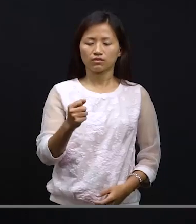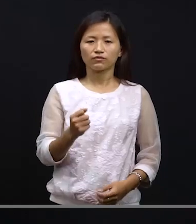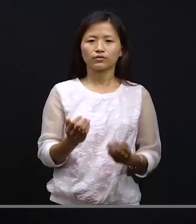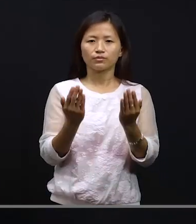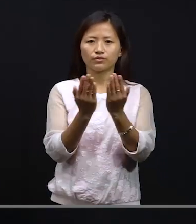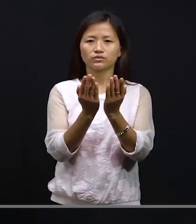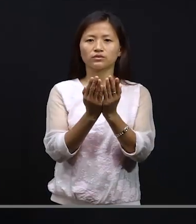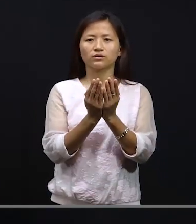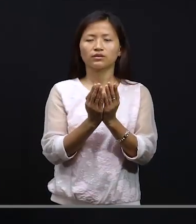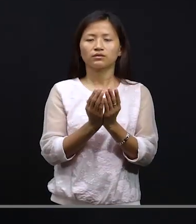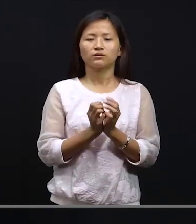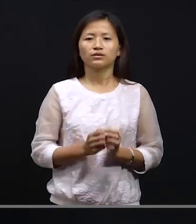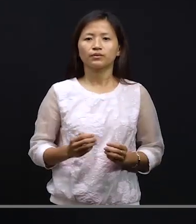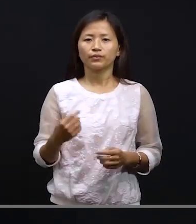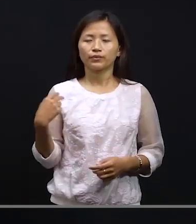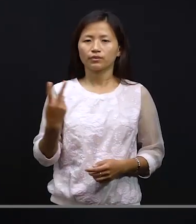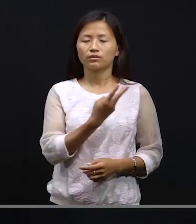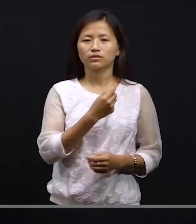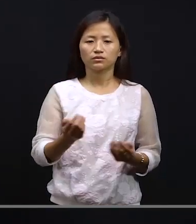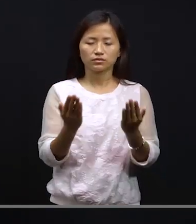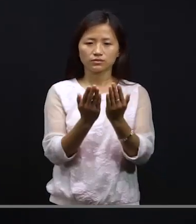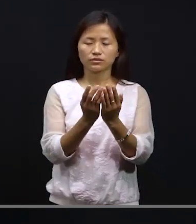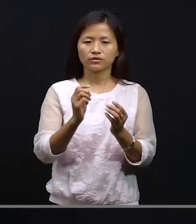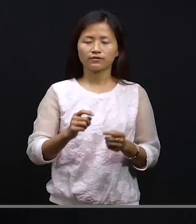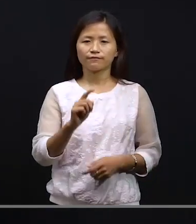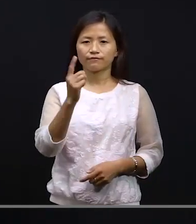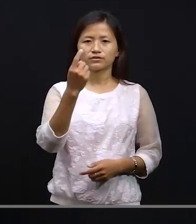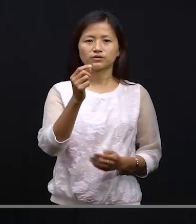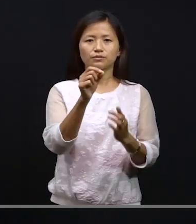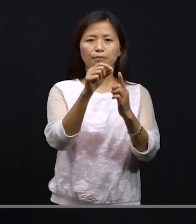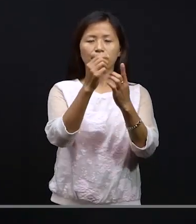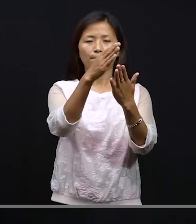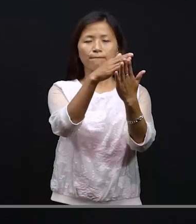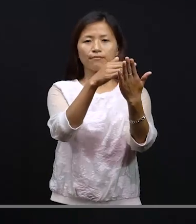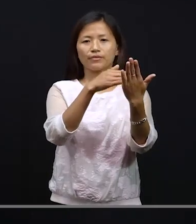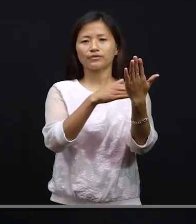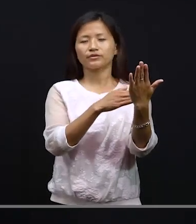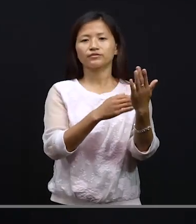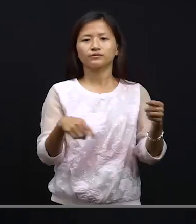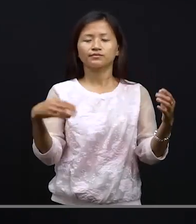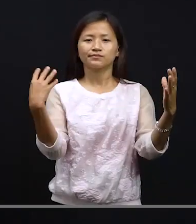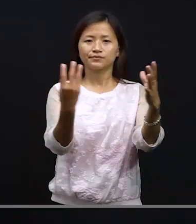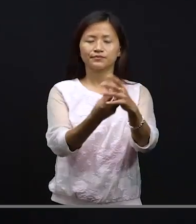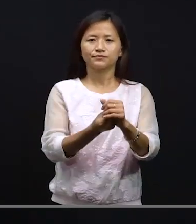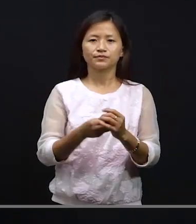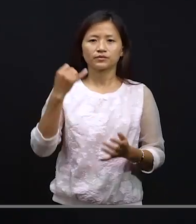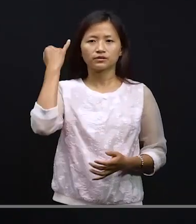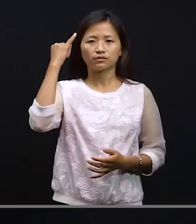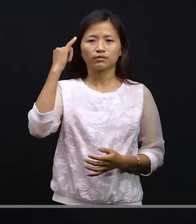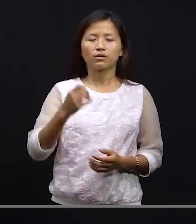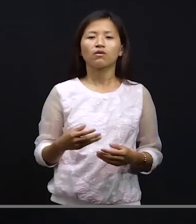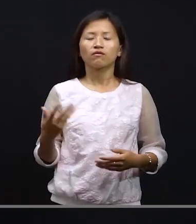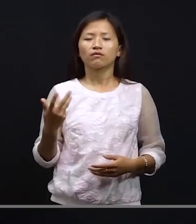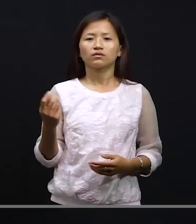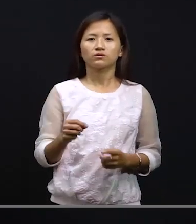book, because with that we are going to read the first paragraph together, the first verse together. You will get an idea of what the